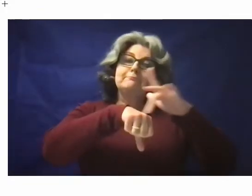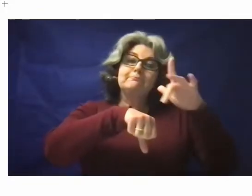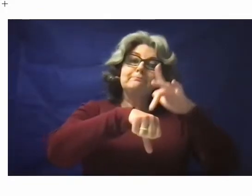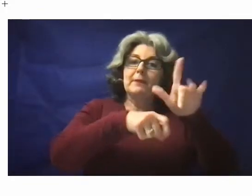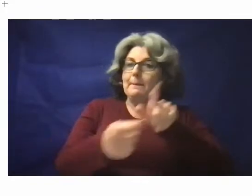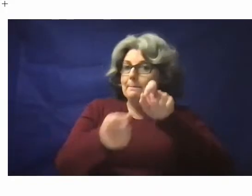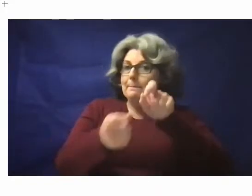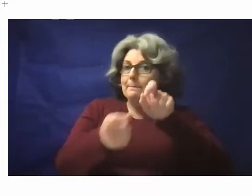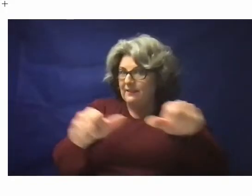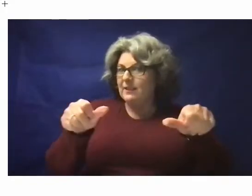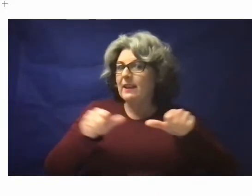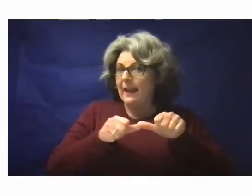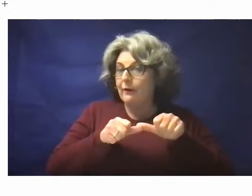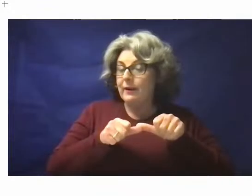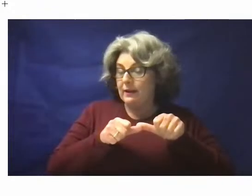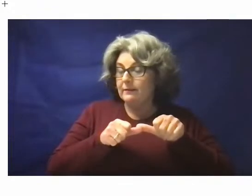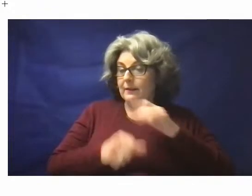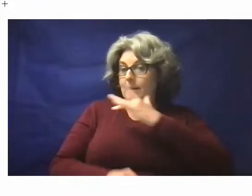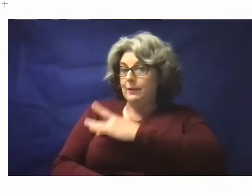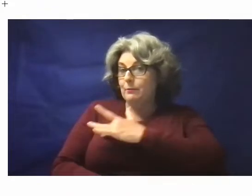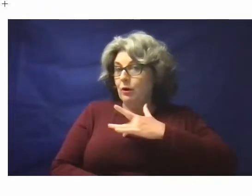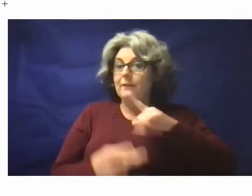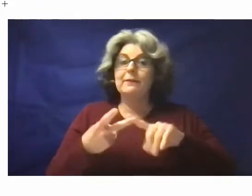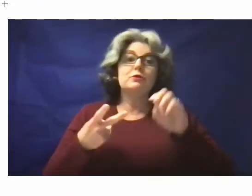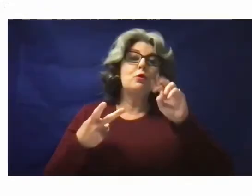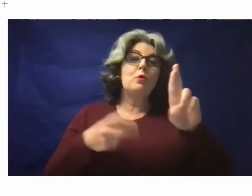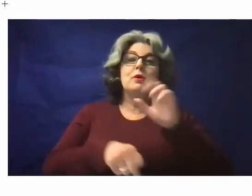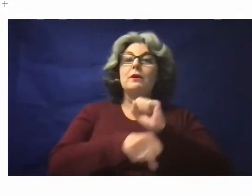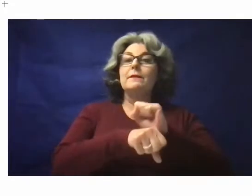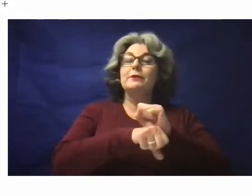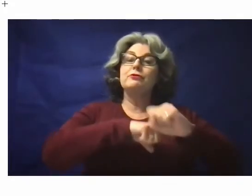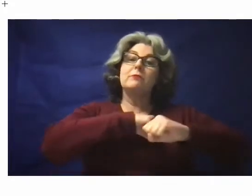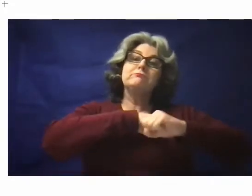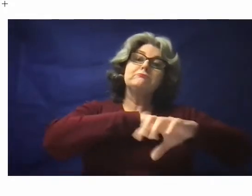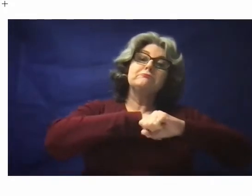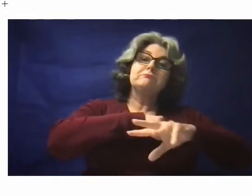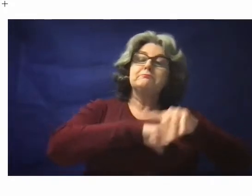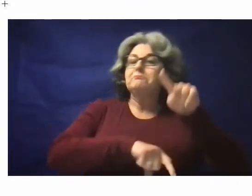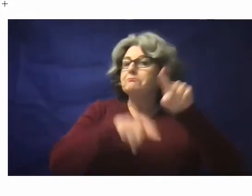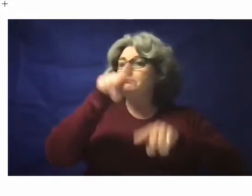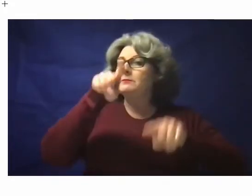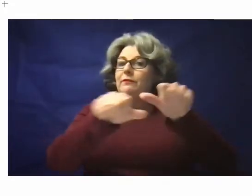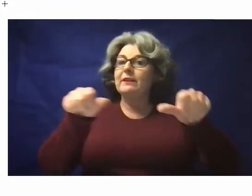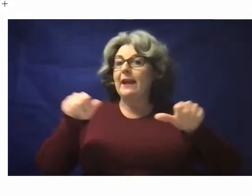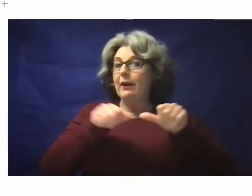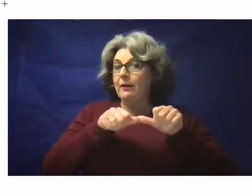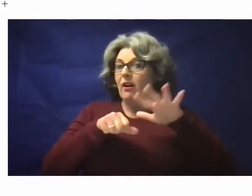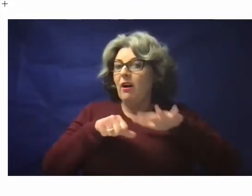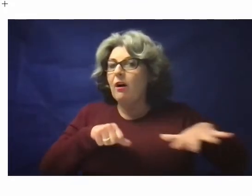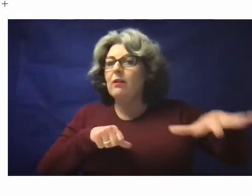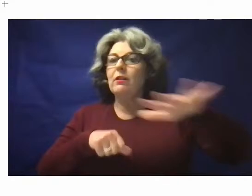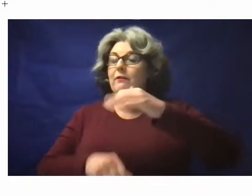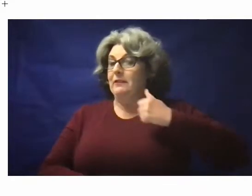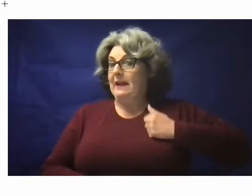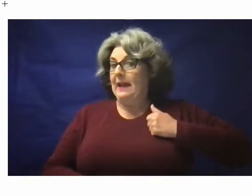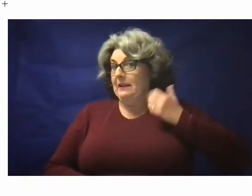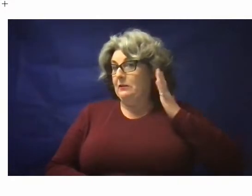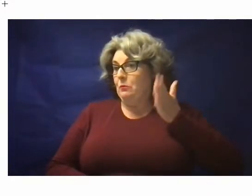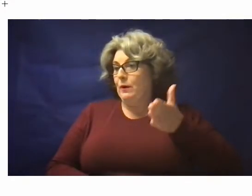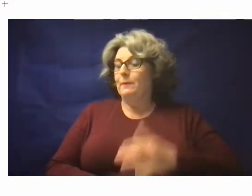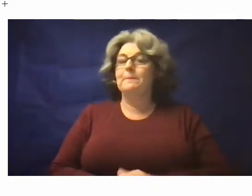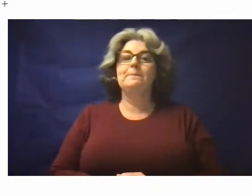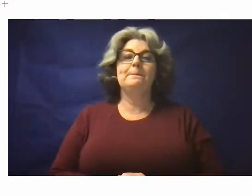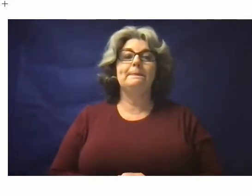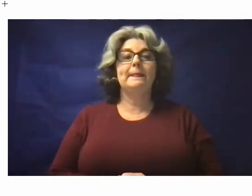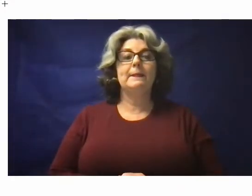specific location in this province, or those job ads stating various locations across Canada. So